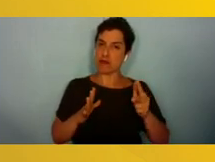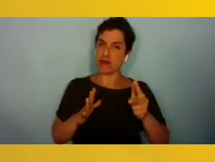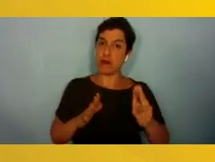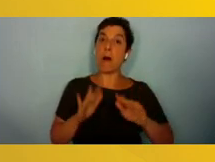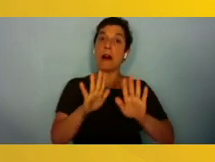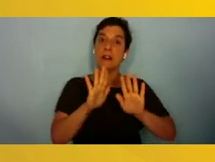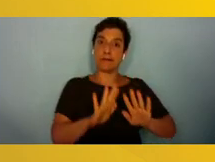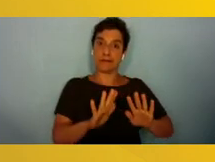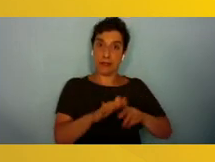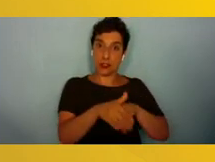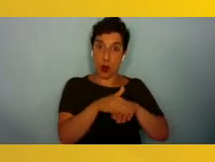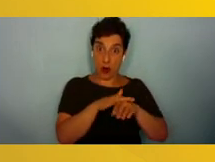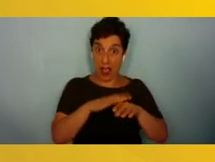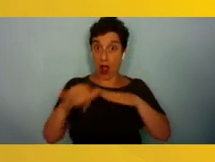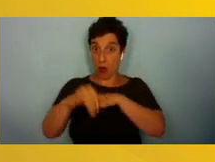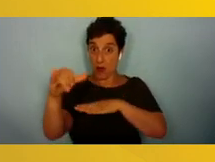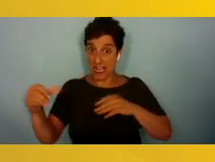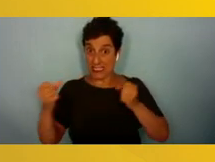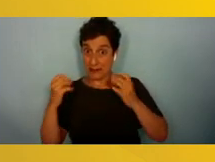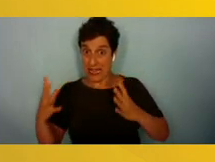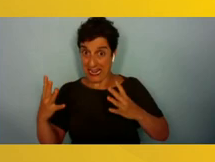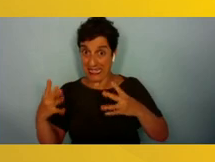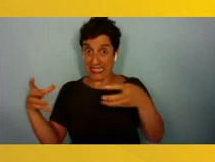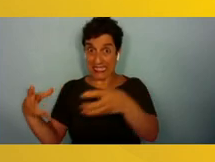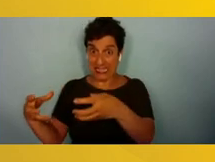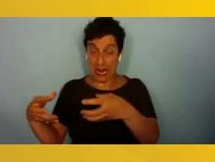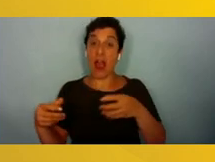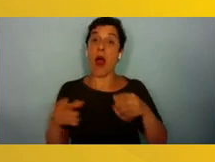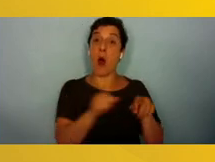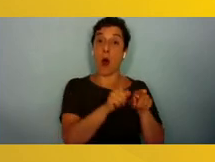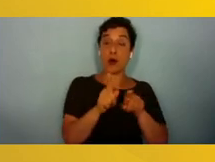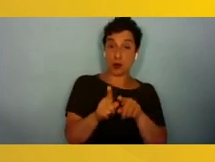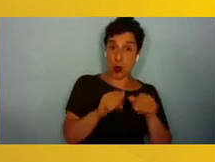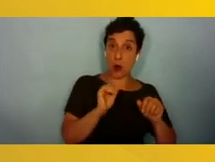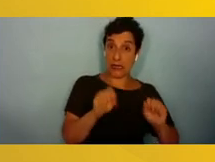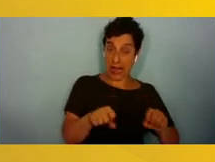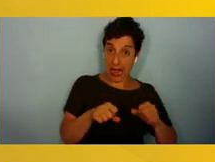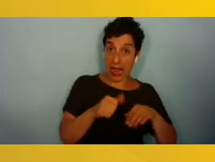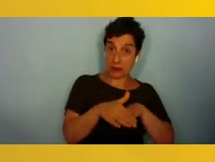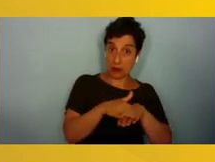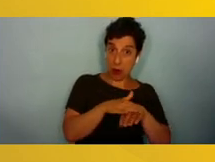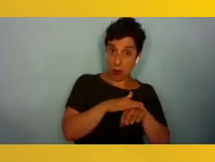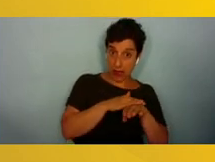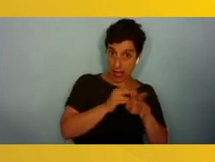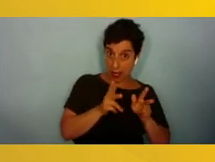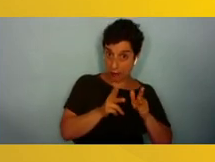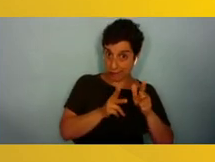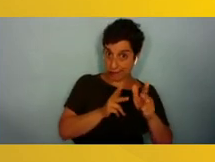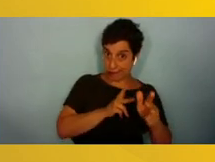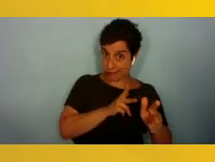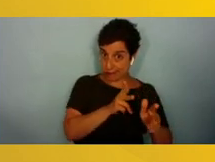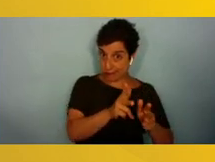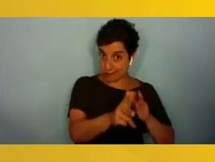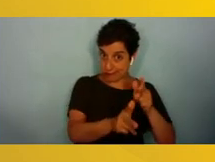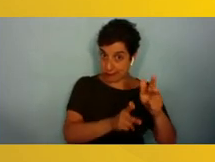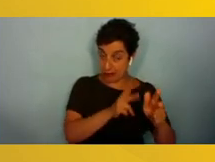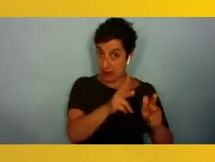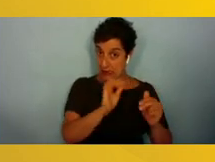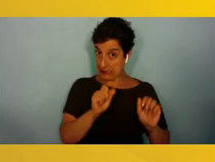of whales and also have high shipping traffic with slow zones and see if we can make a little bit of a difference.